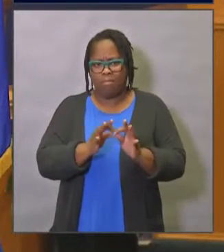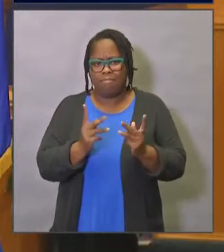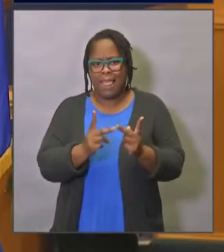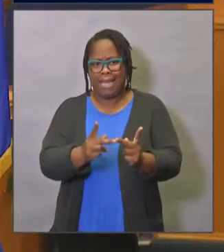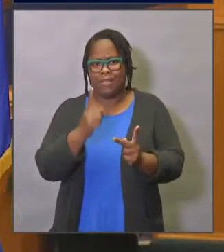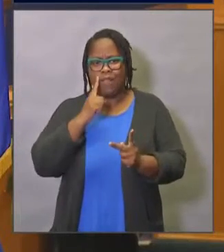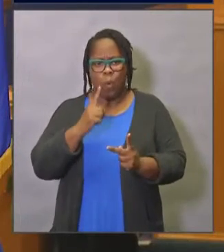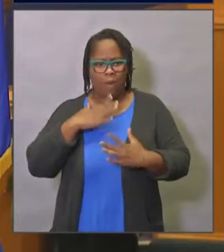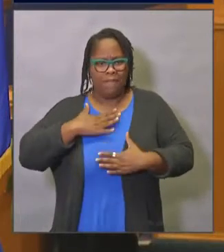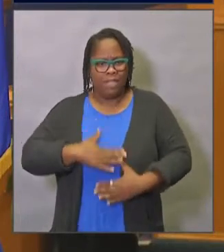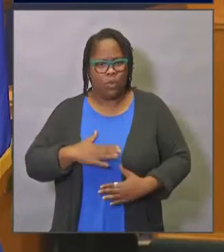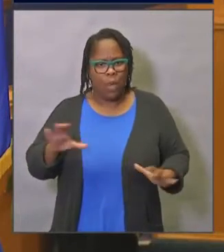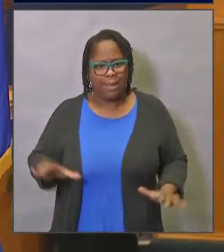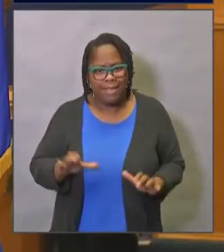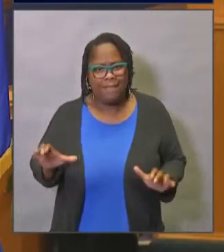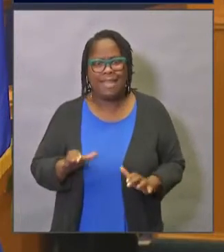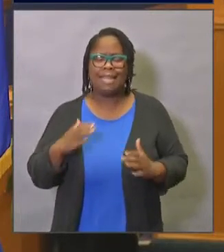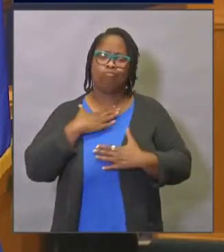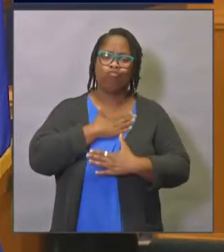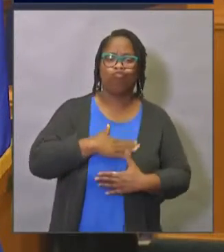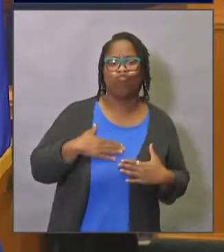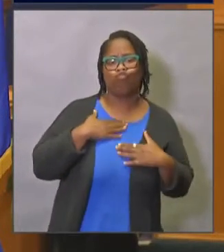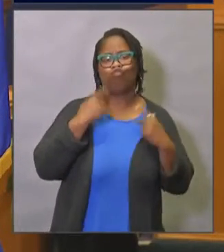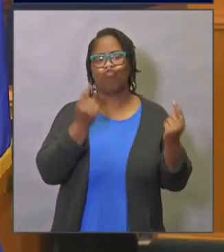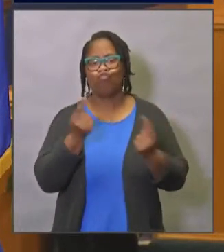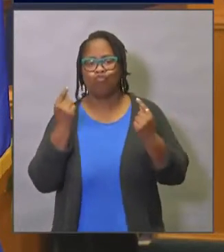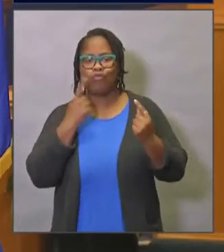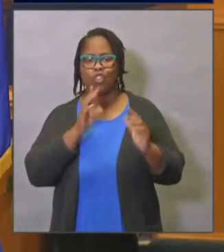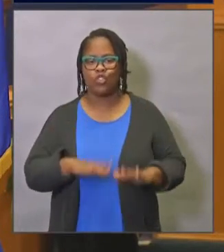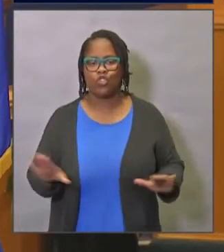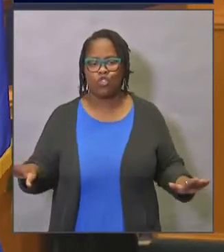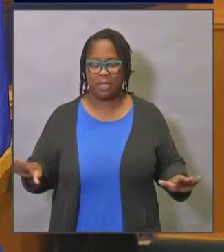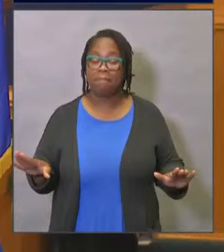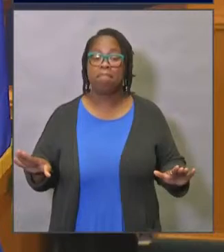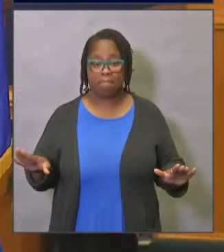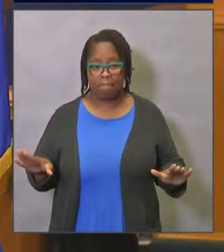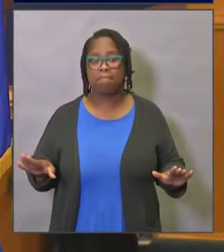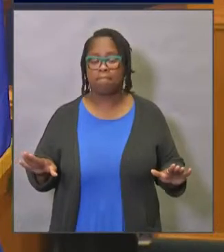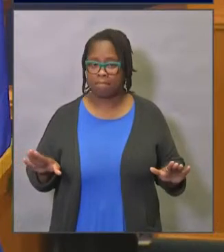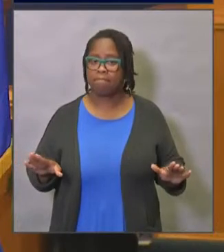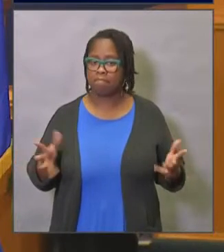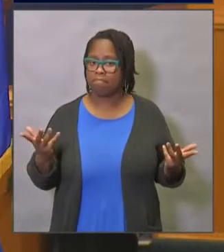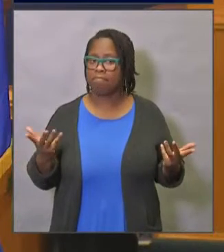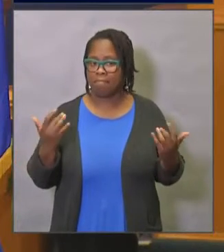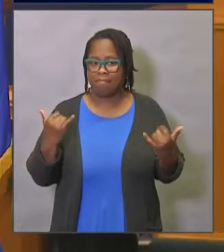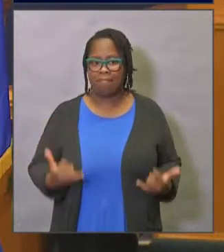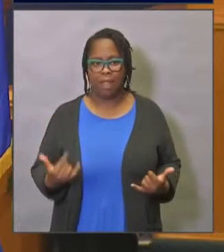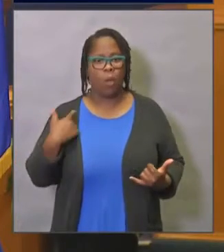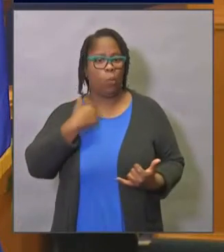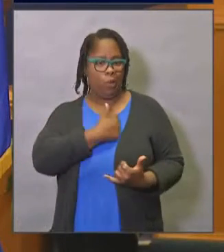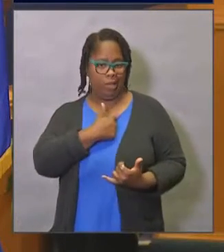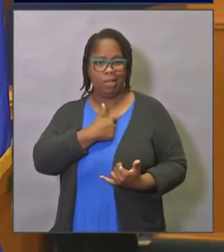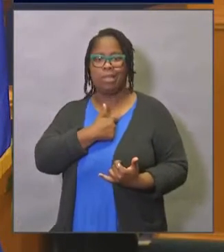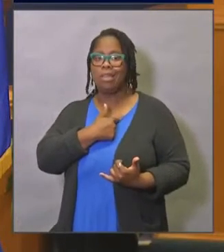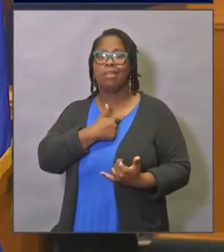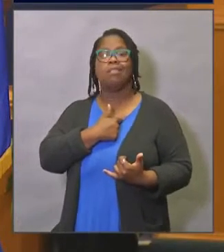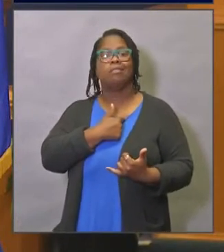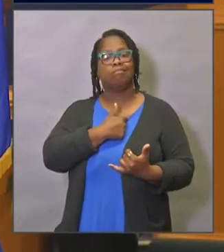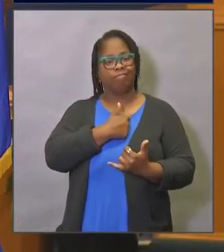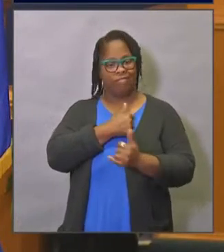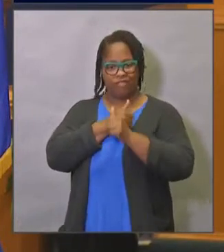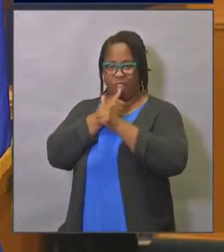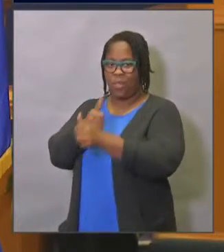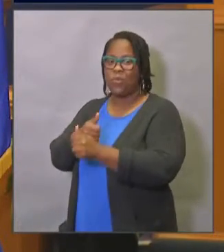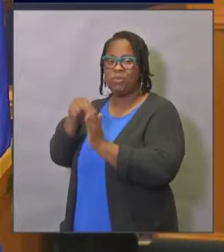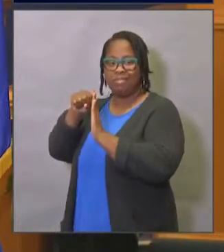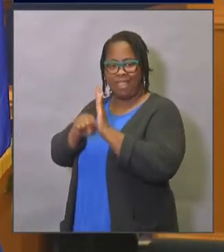and recreational opportunities for children. We are at this point aligned with the state health officer order,